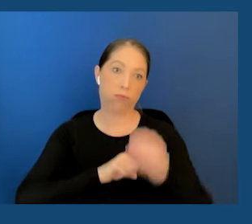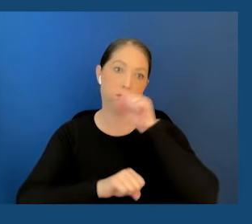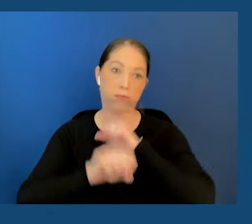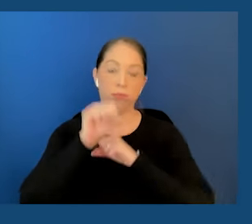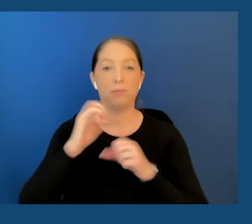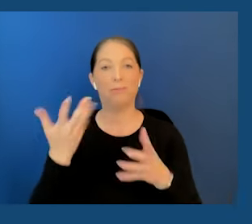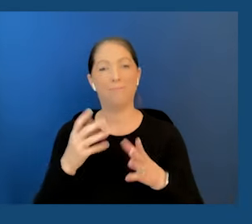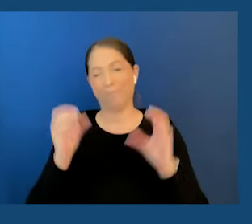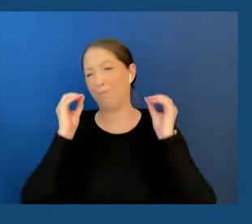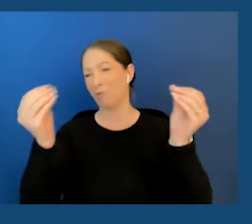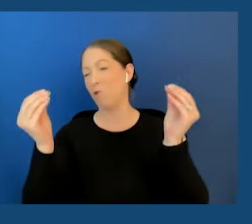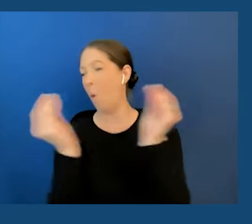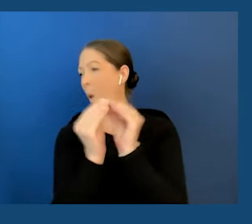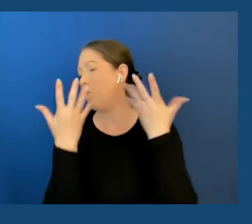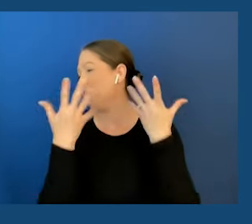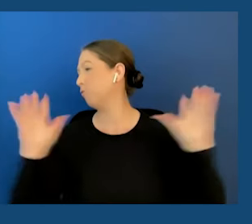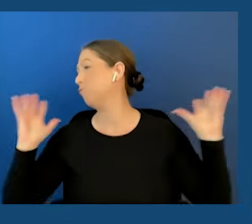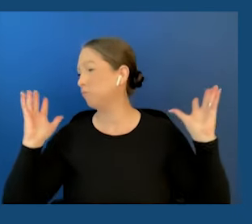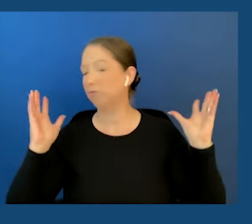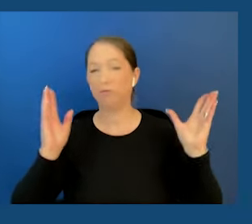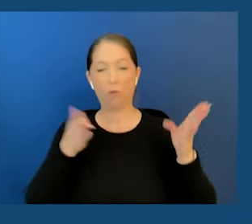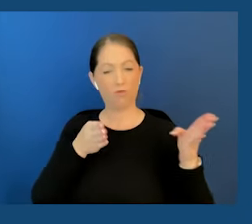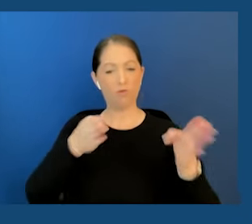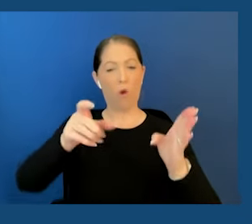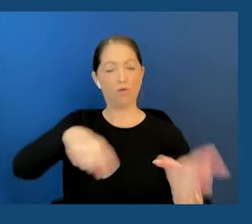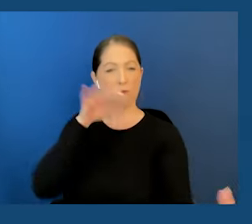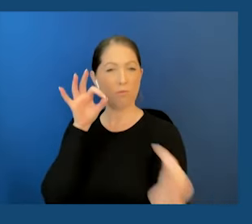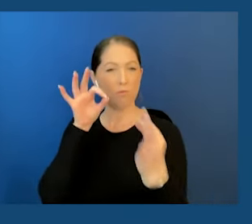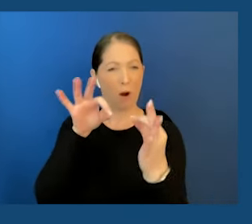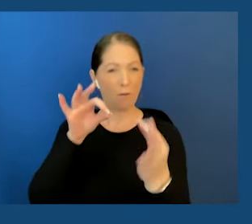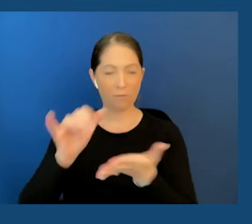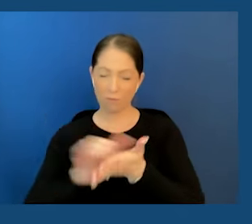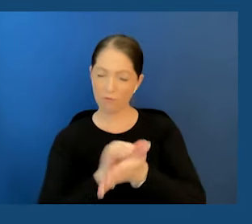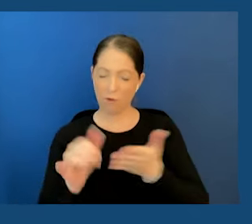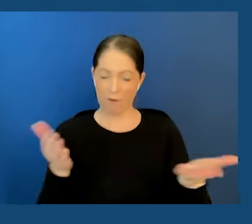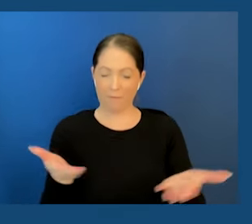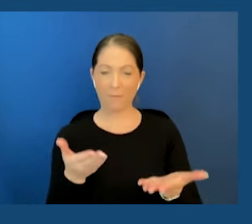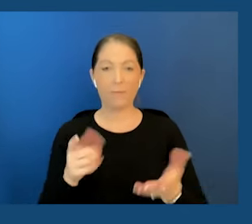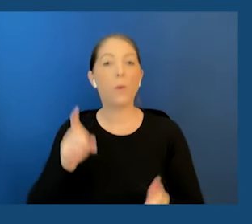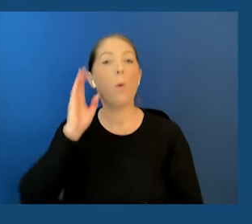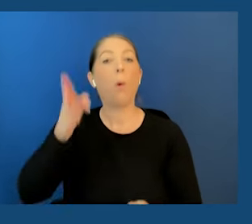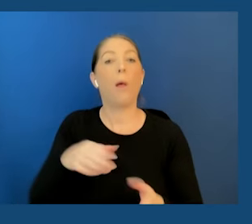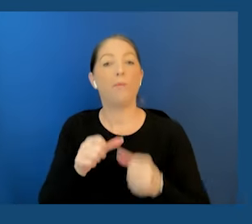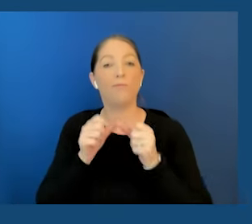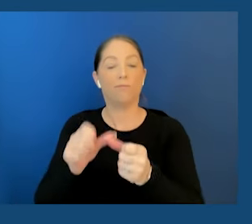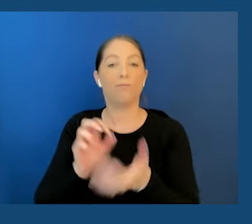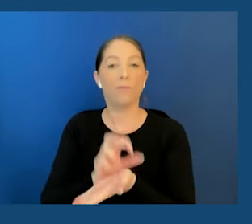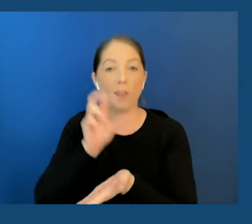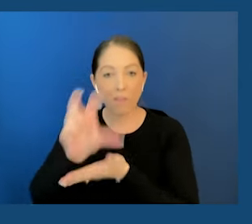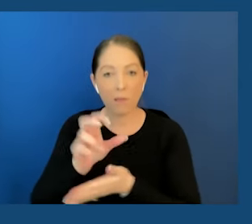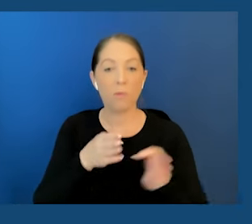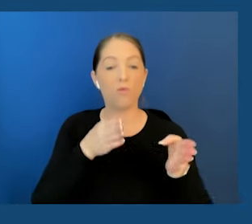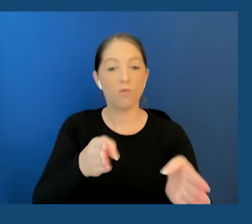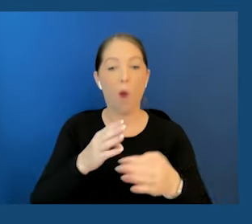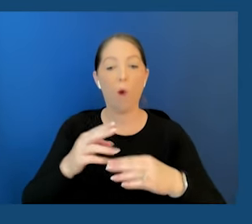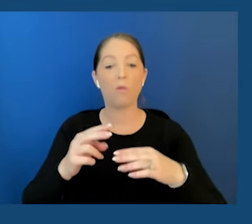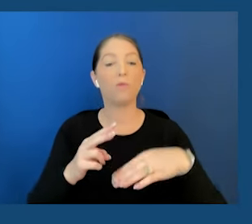York. Our roads should be perfect. And we're going to keep making those investments, and the roads and highways and bridges should be